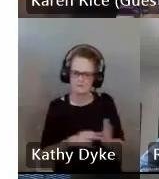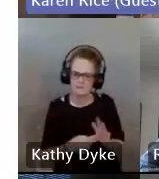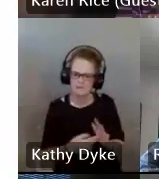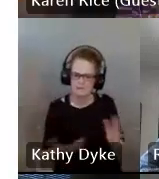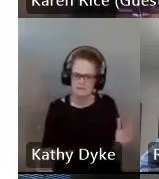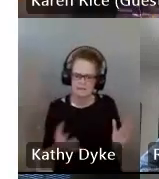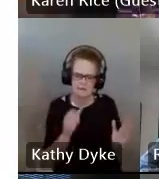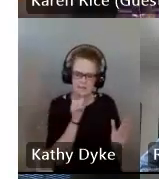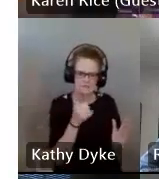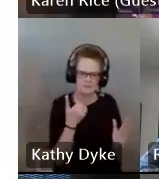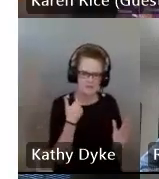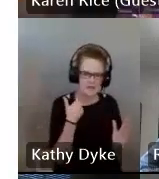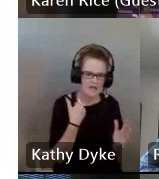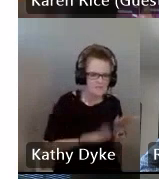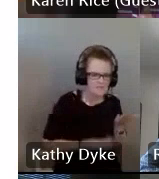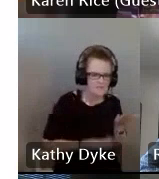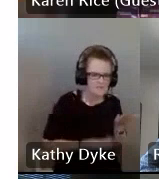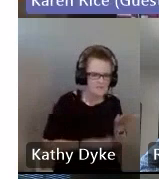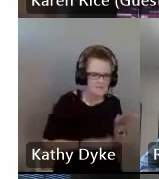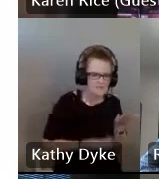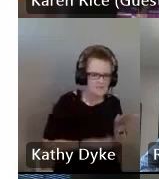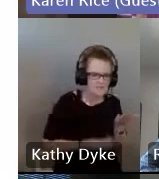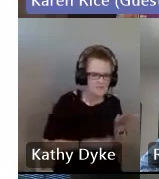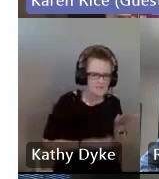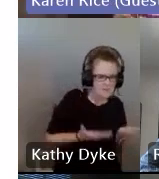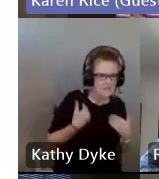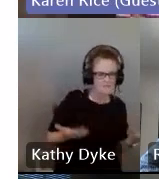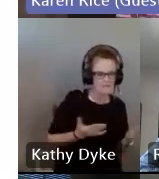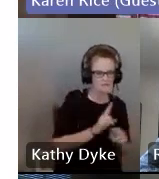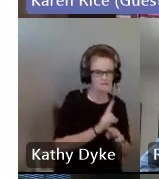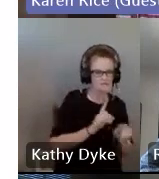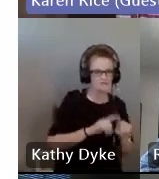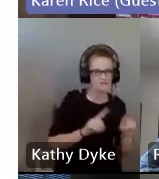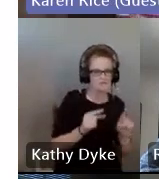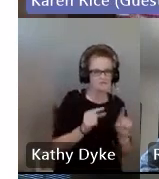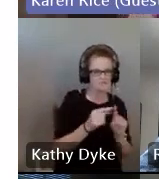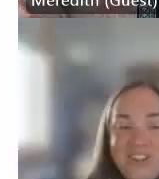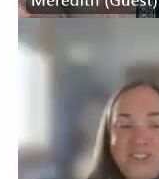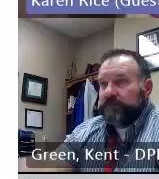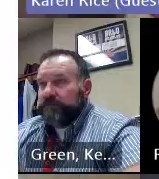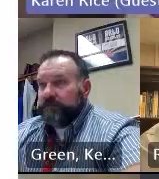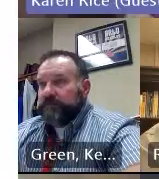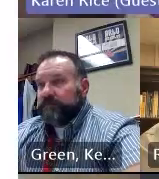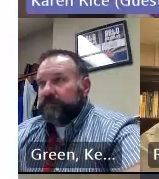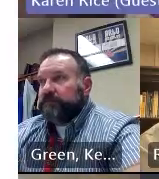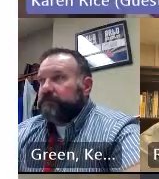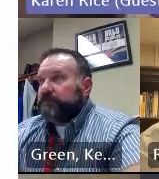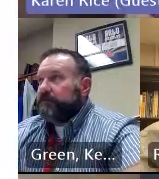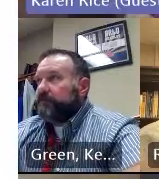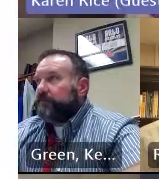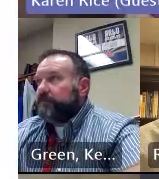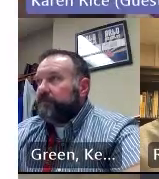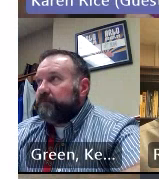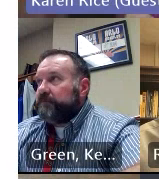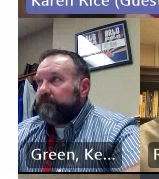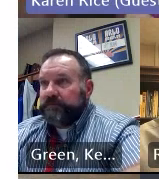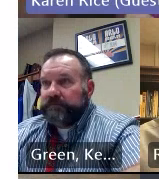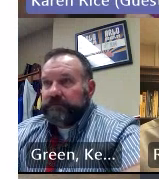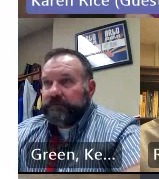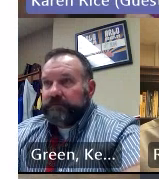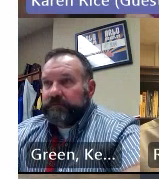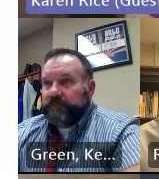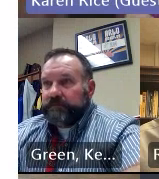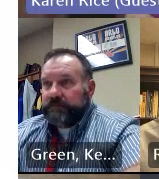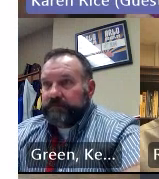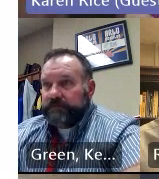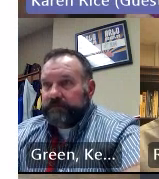a version of that in Kentucky and not use the term. Yes, absolutely. That's a great question. So education foundations are